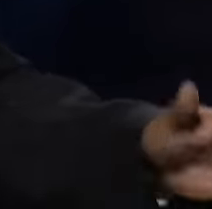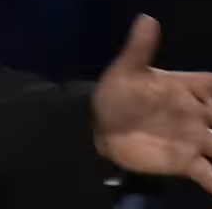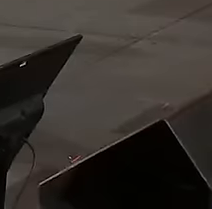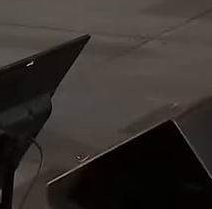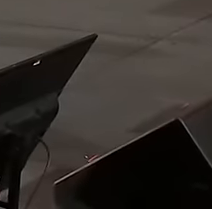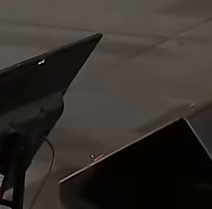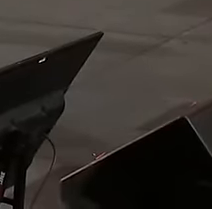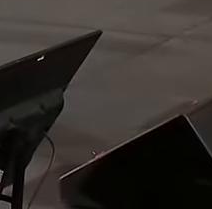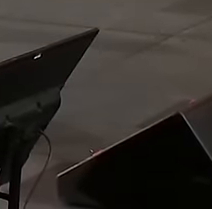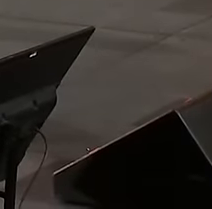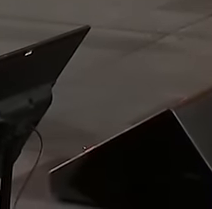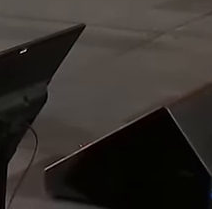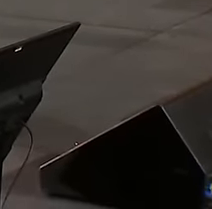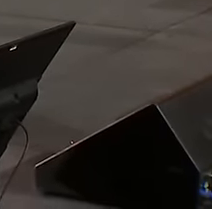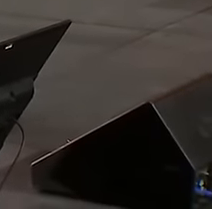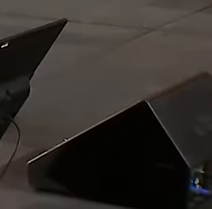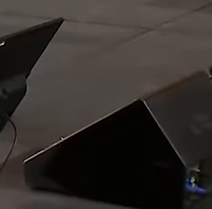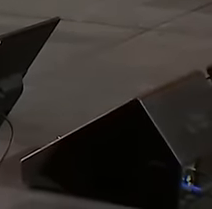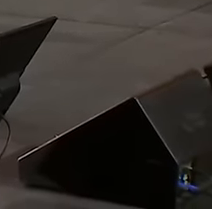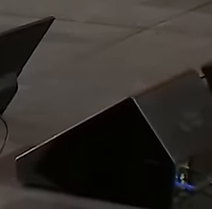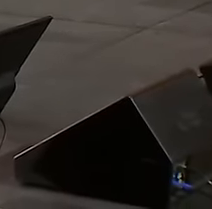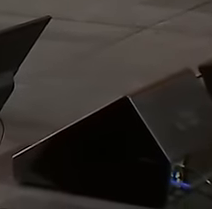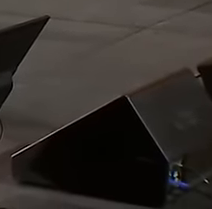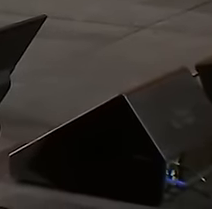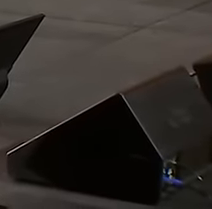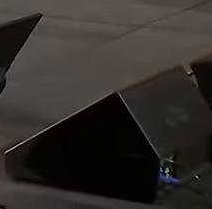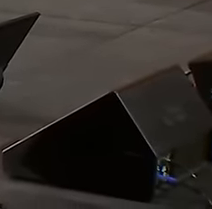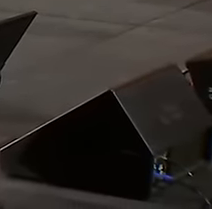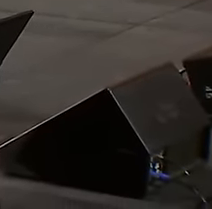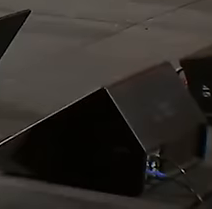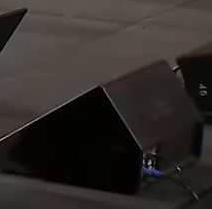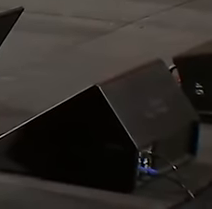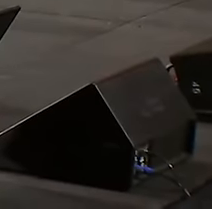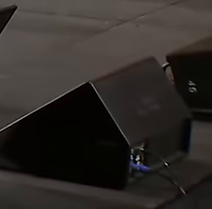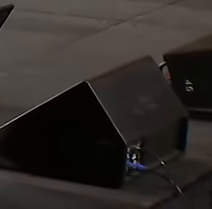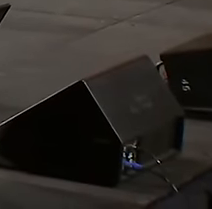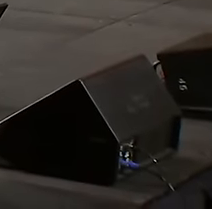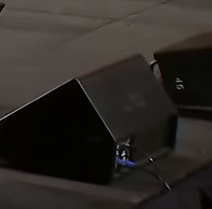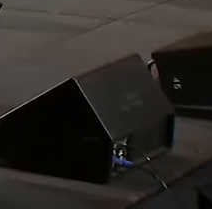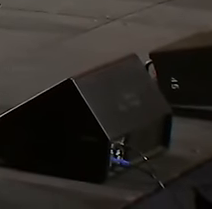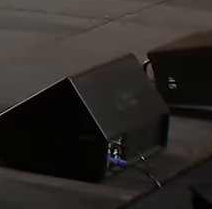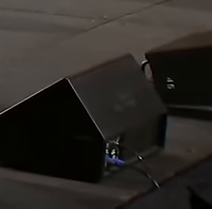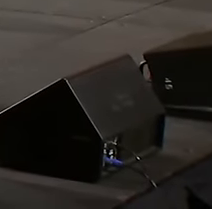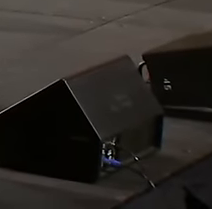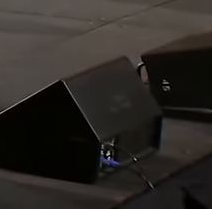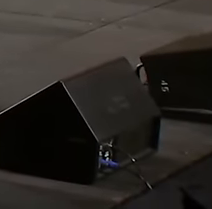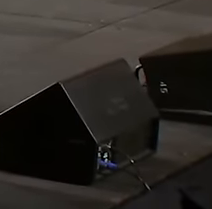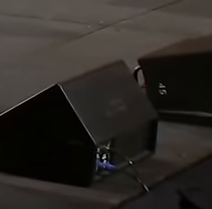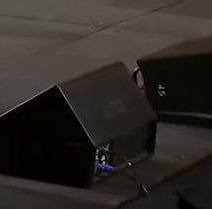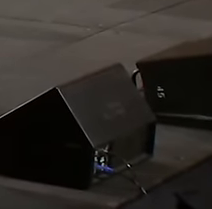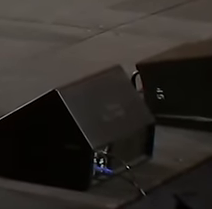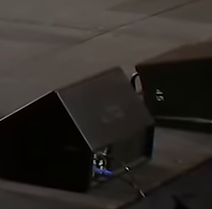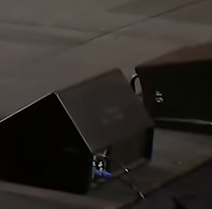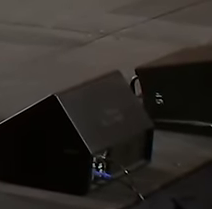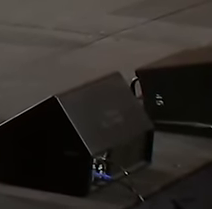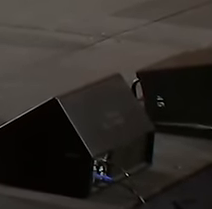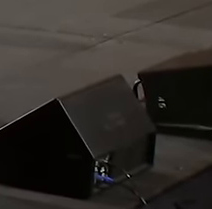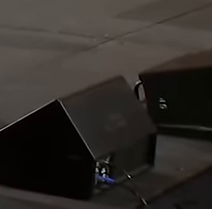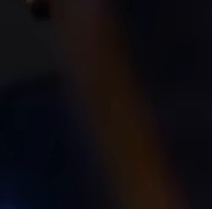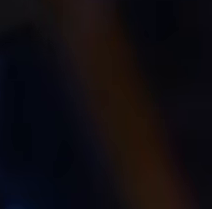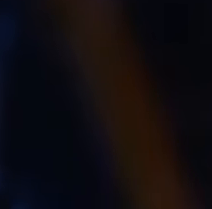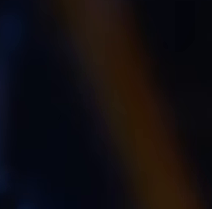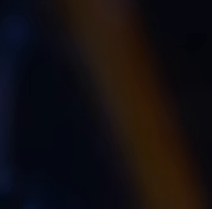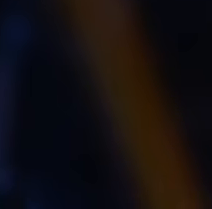here on this platform today were the leaders of all the different ministries. And to see what God is doing, not just individually in those